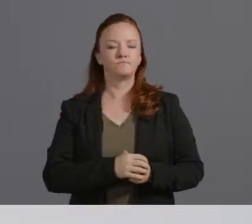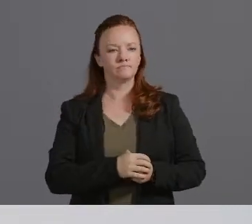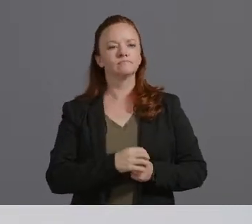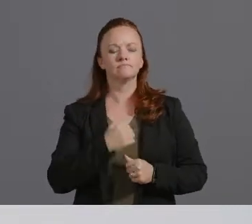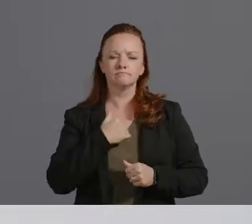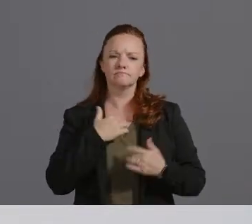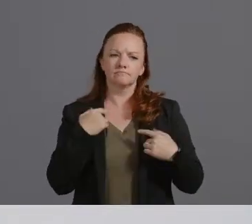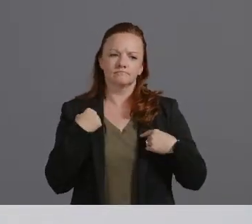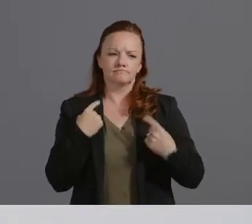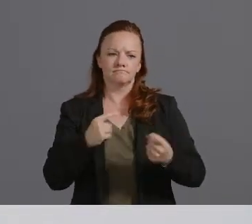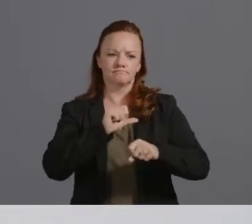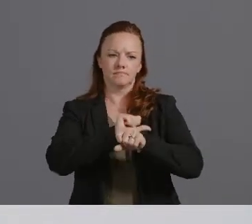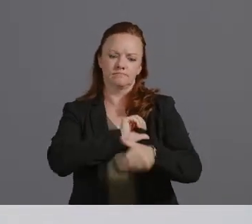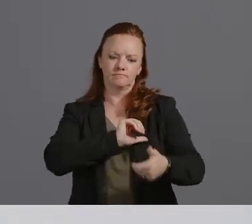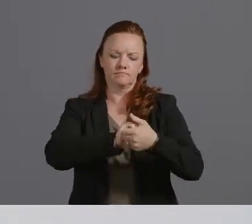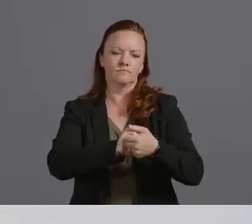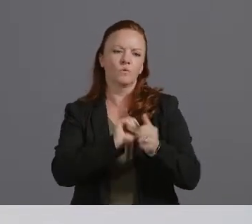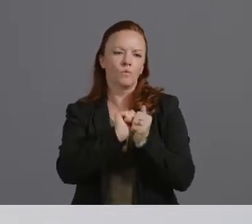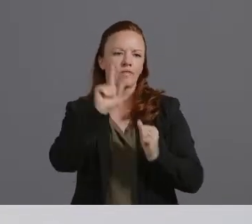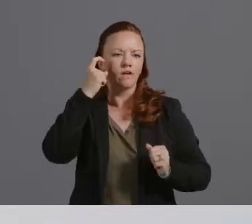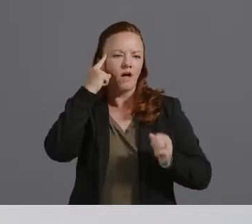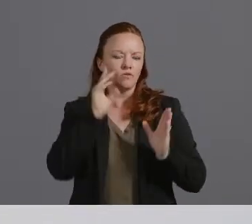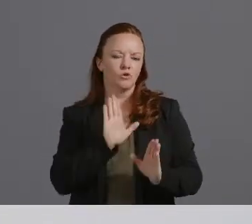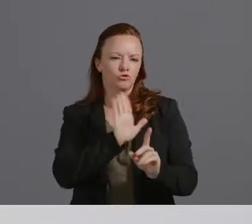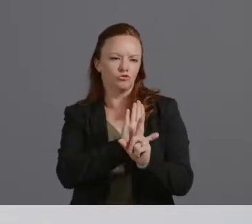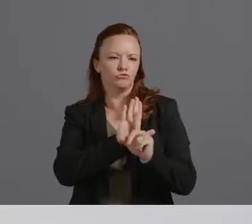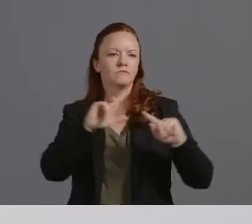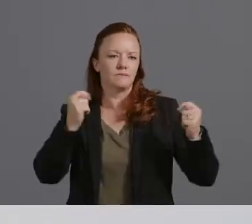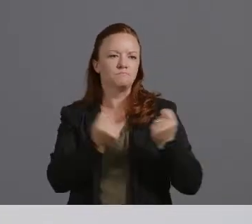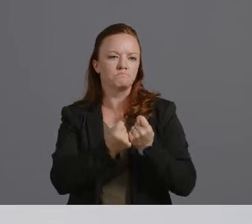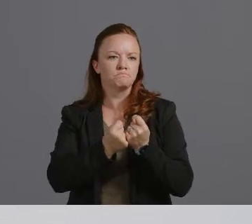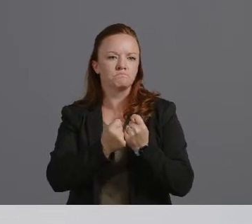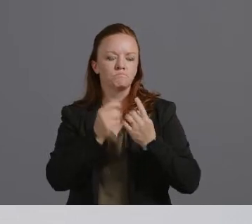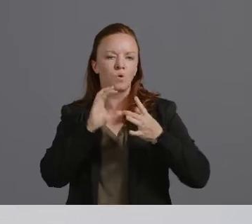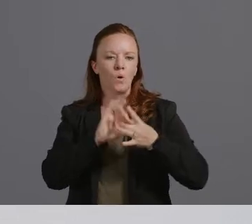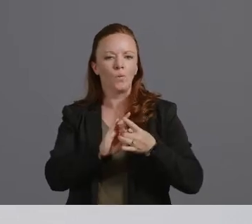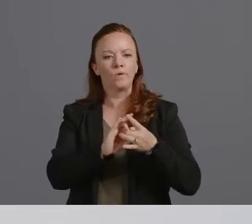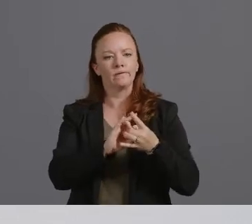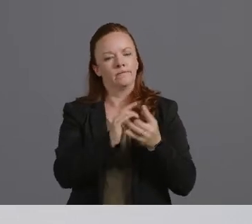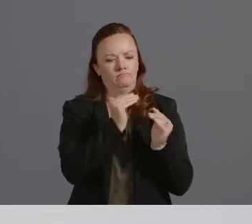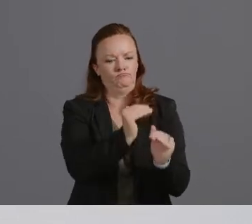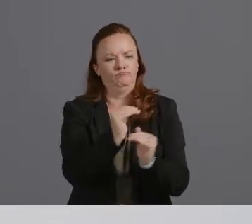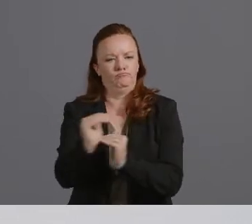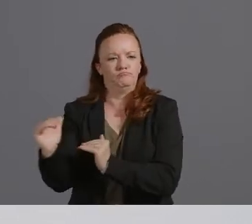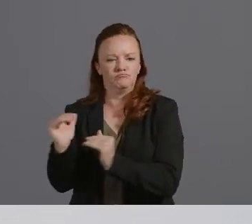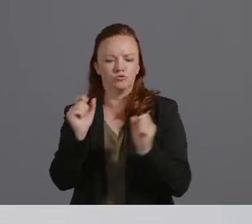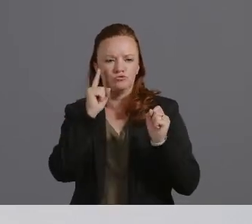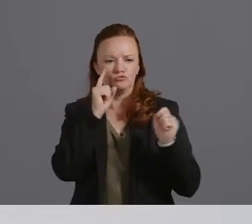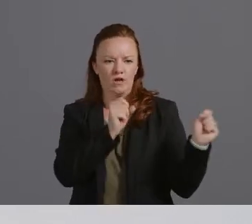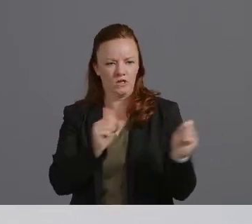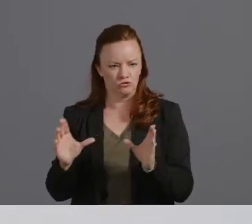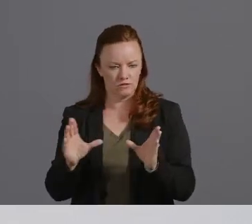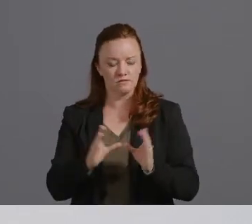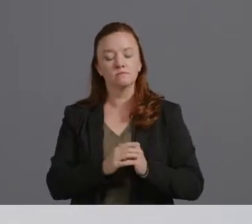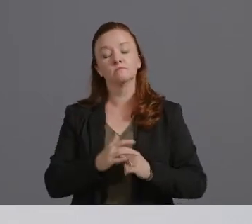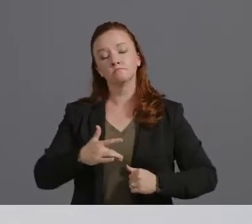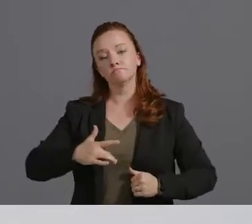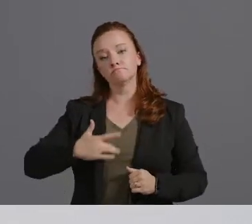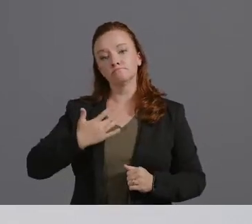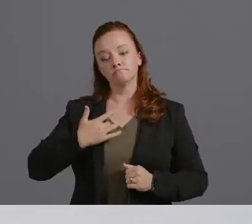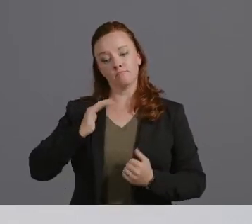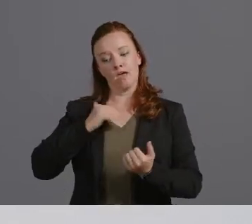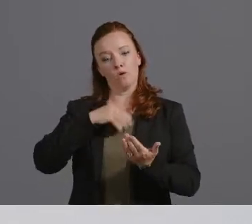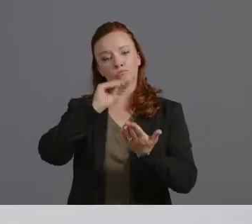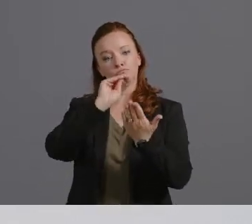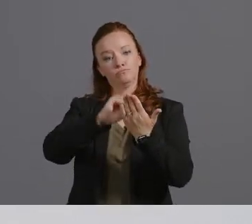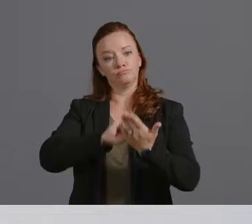these mitigation strategies, and really felt that the mitigation strategies that we had outlined in our